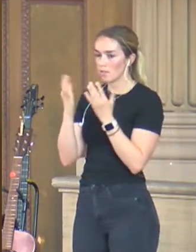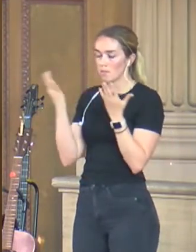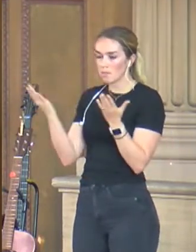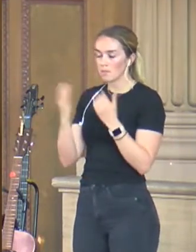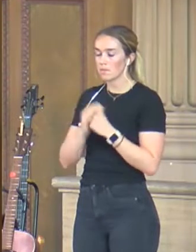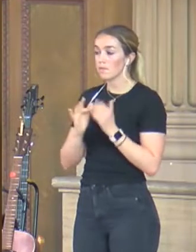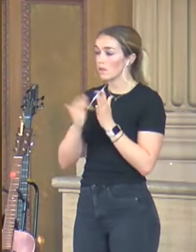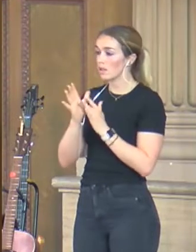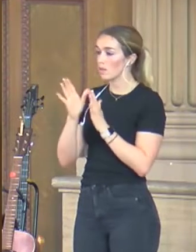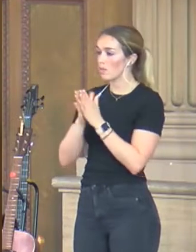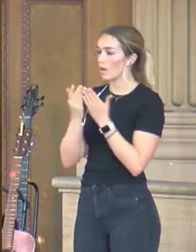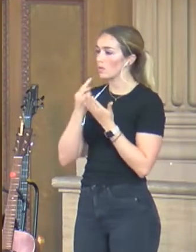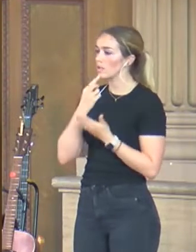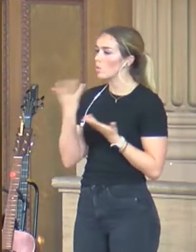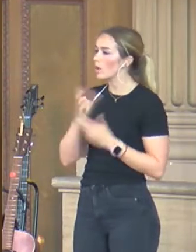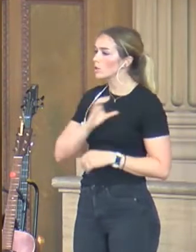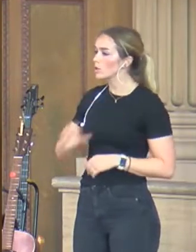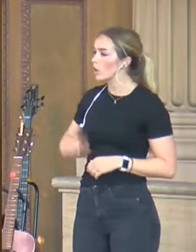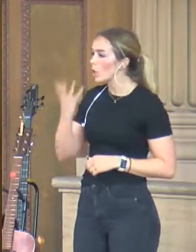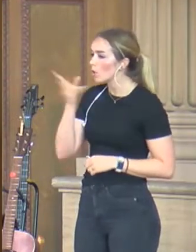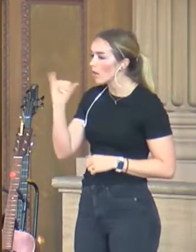But the Bible actually tells us what it's like.